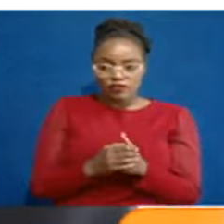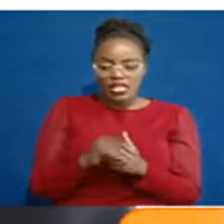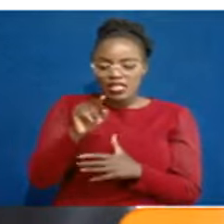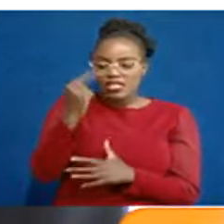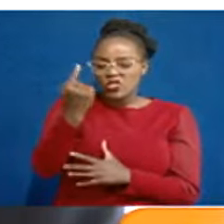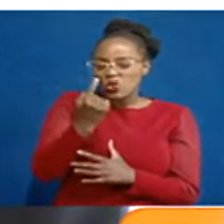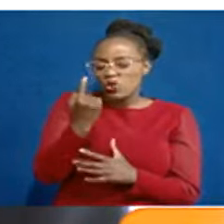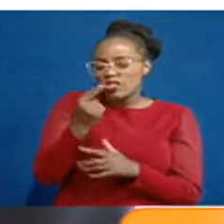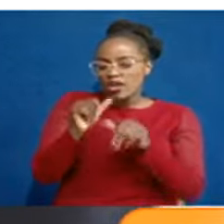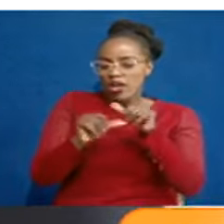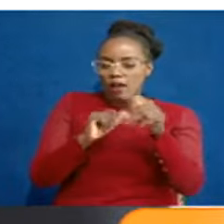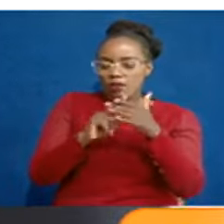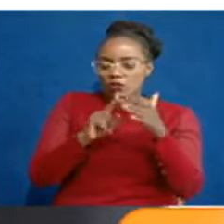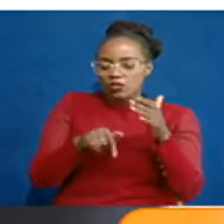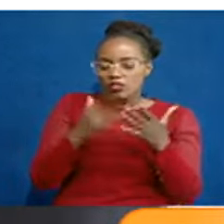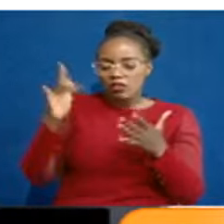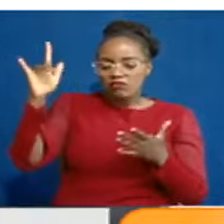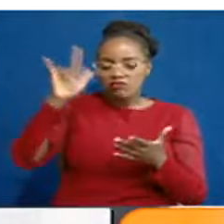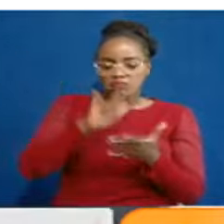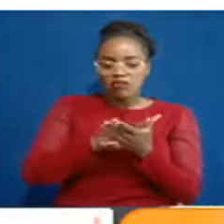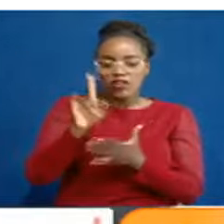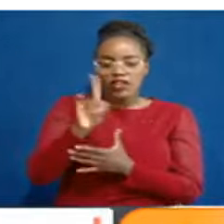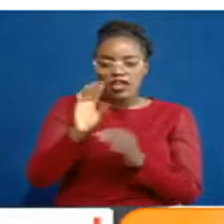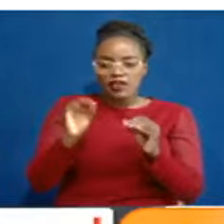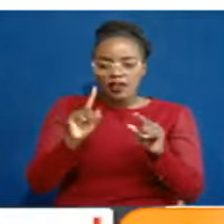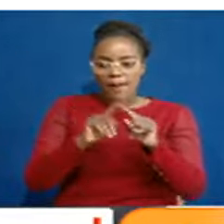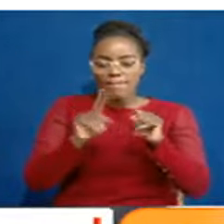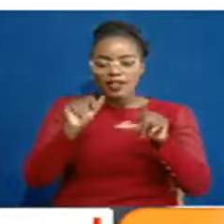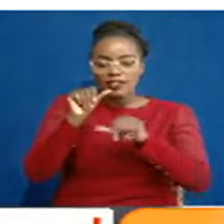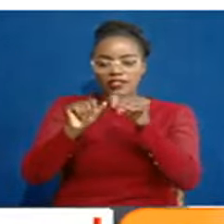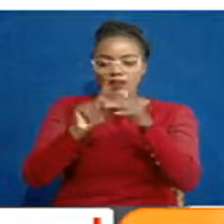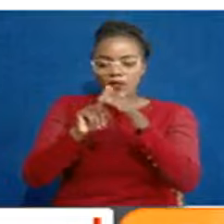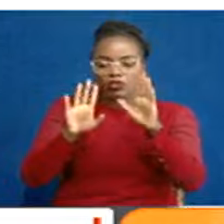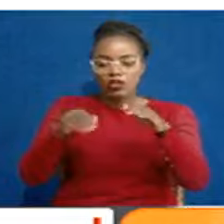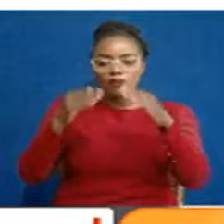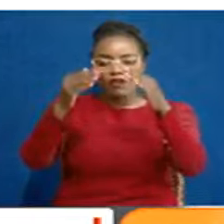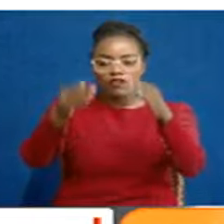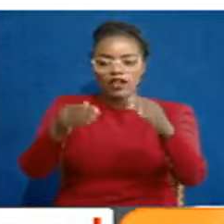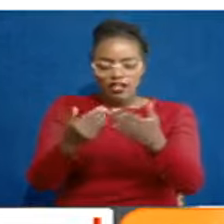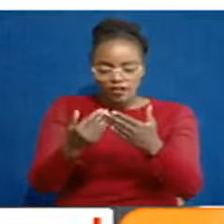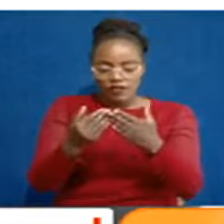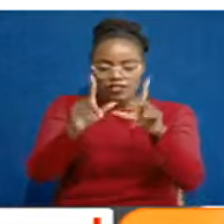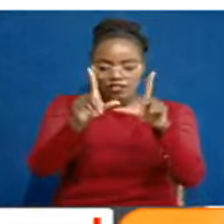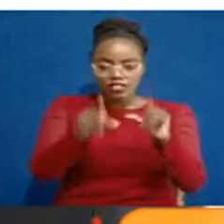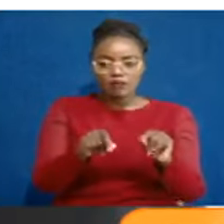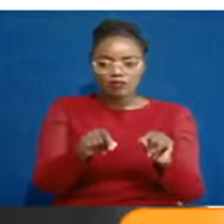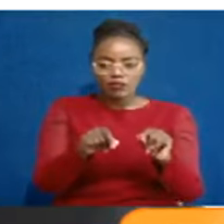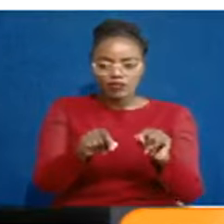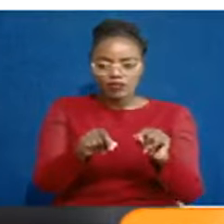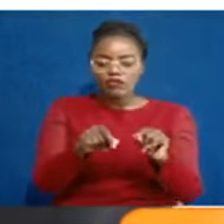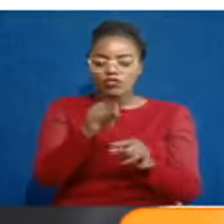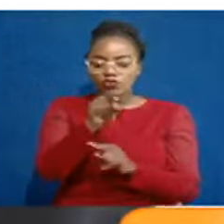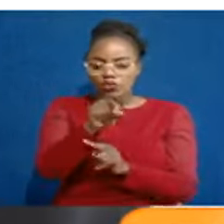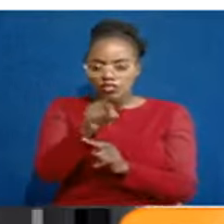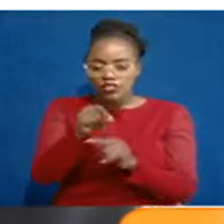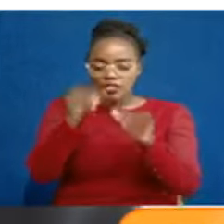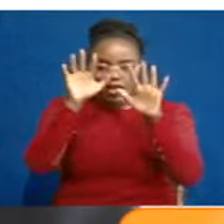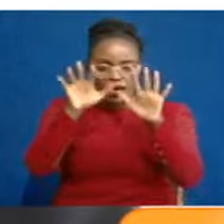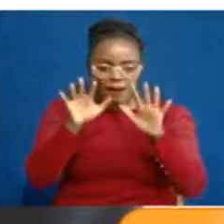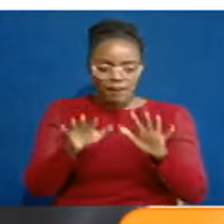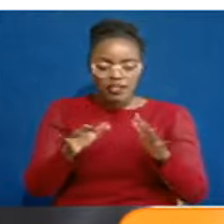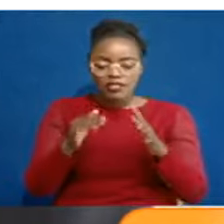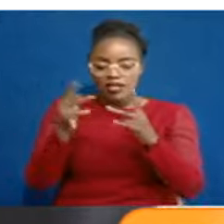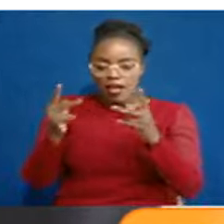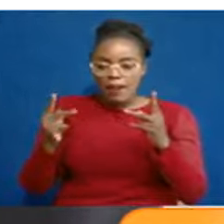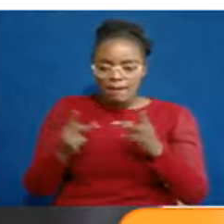just about them landing in Nairobi, but it's about providing affordability to this amazing